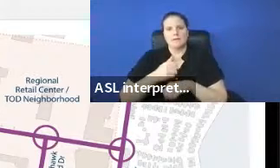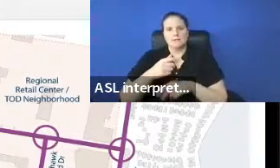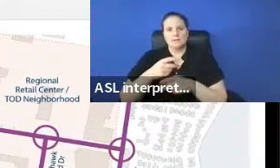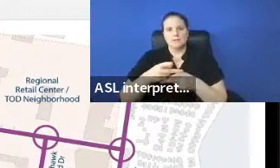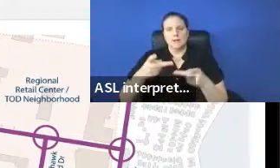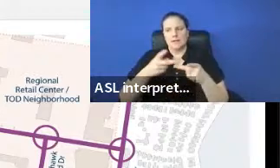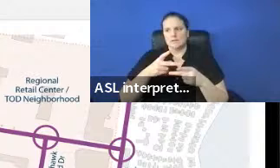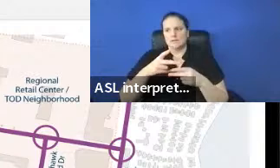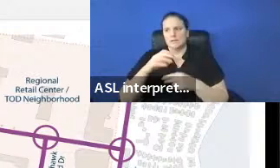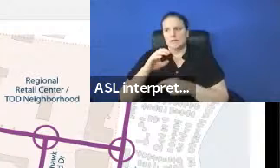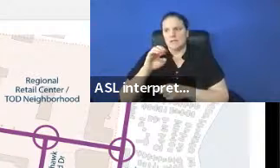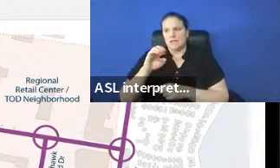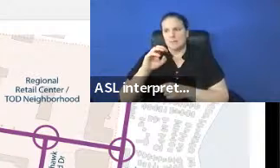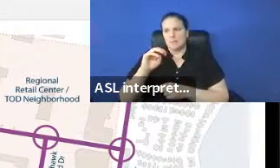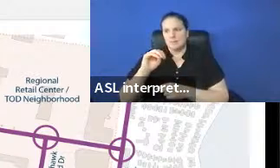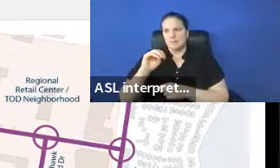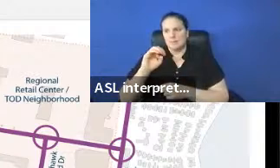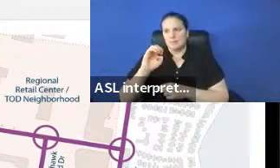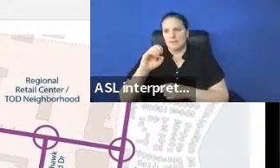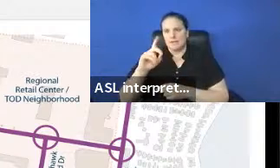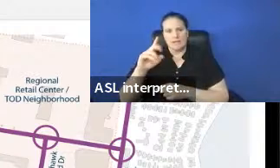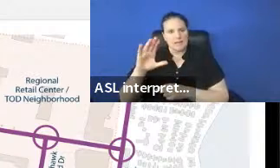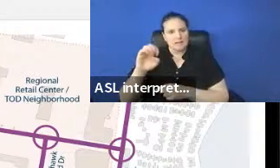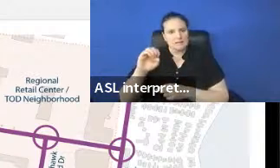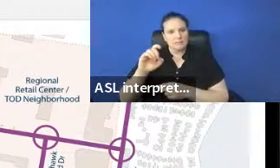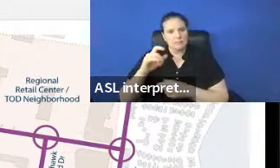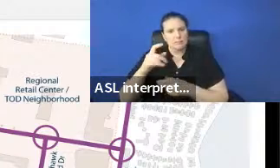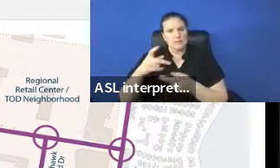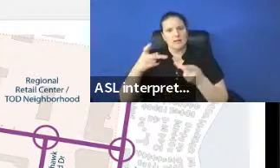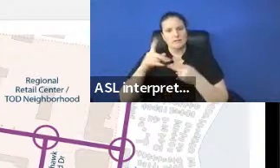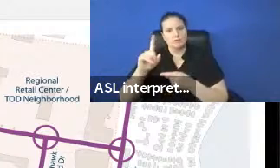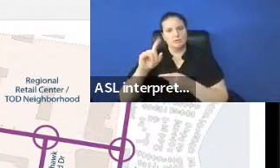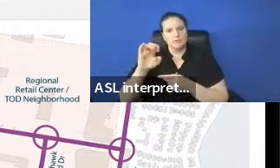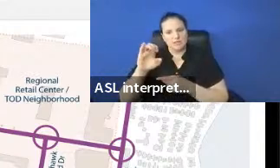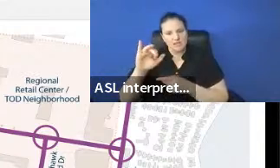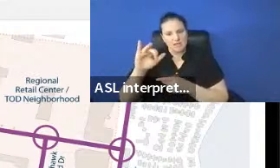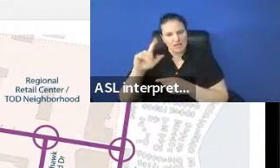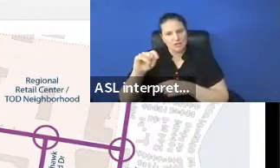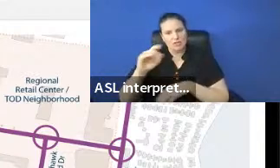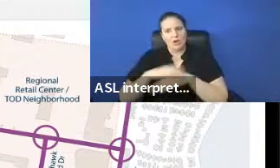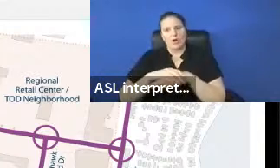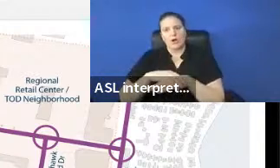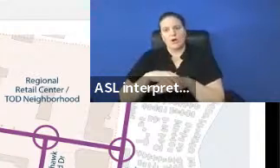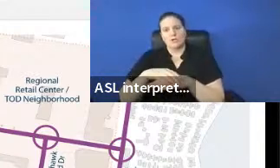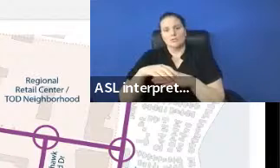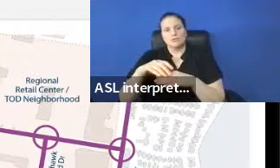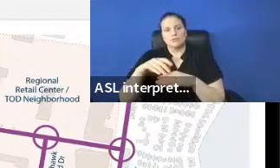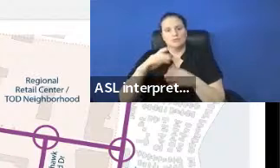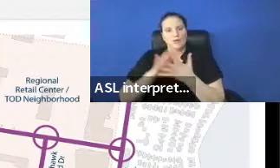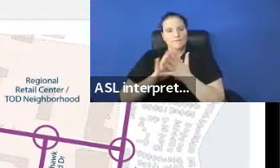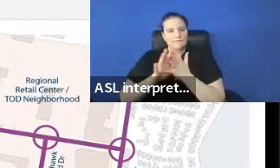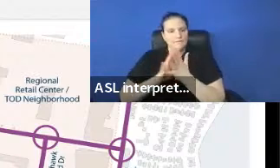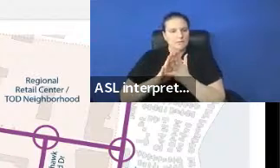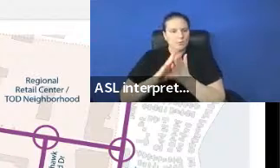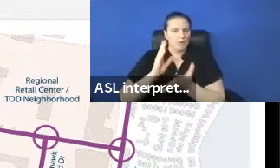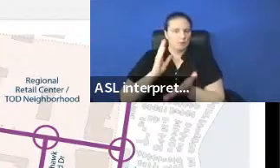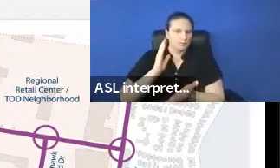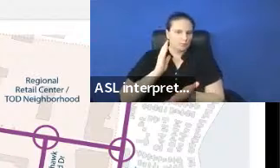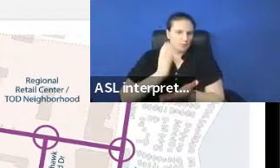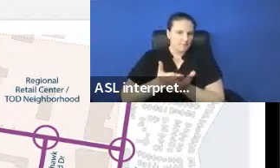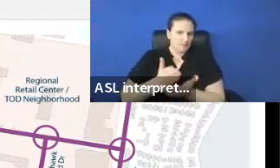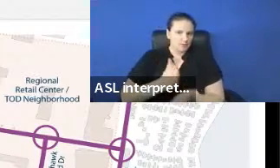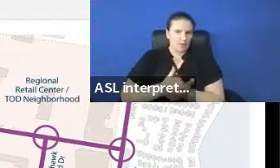points, places where you have to yield to traffic or come to a stop or